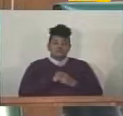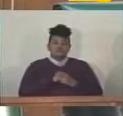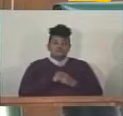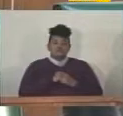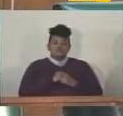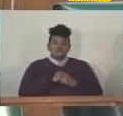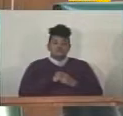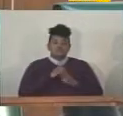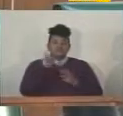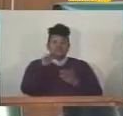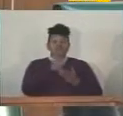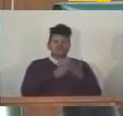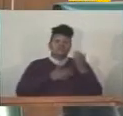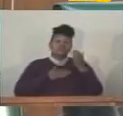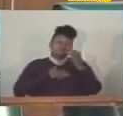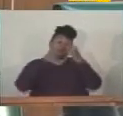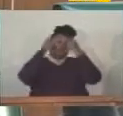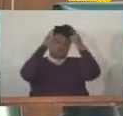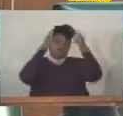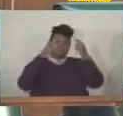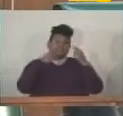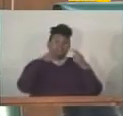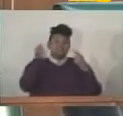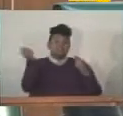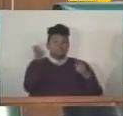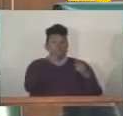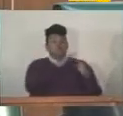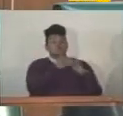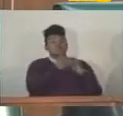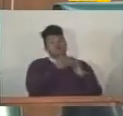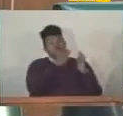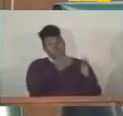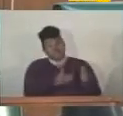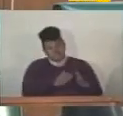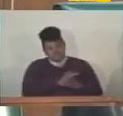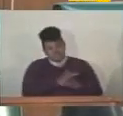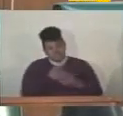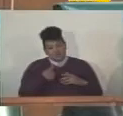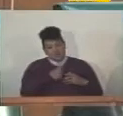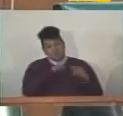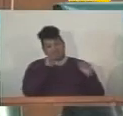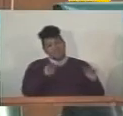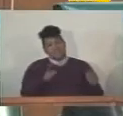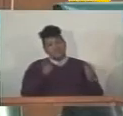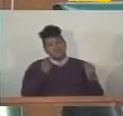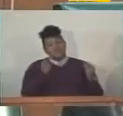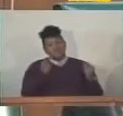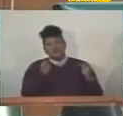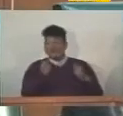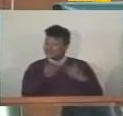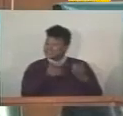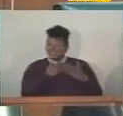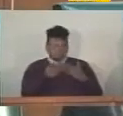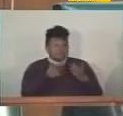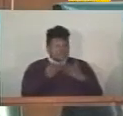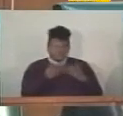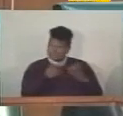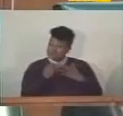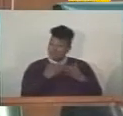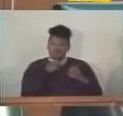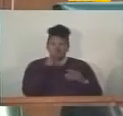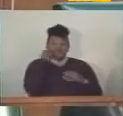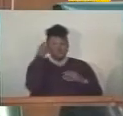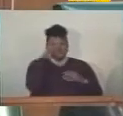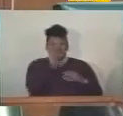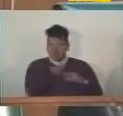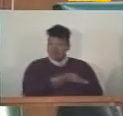that is a part of my mission to say to every Jamaican, We can do it, irrespective of who you